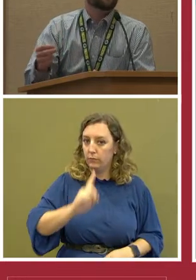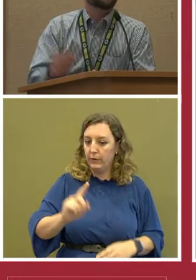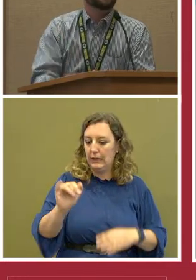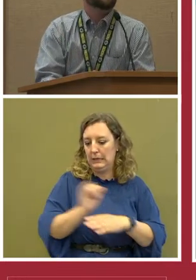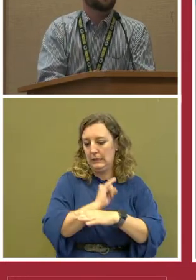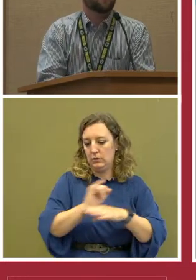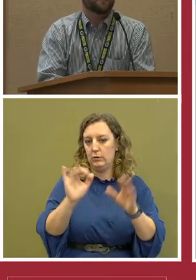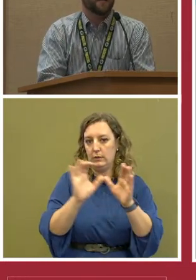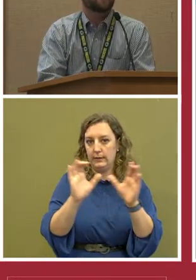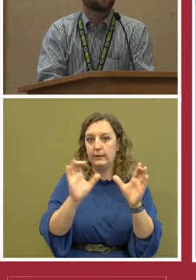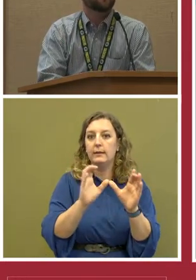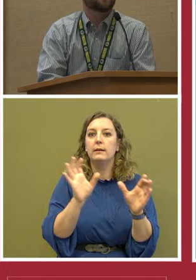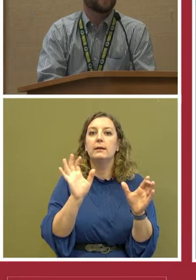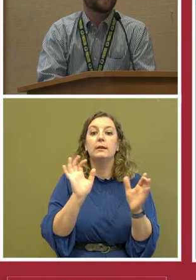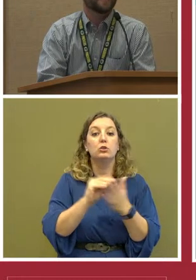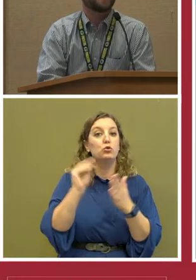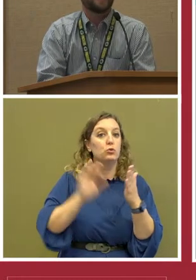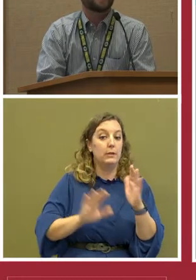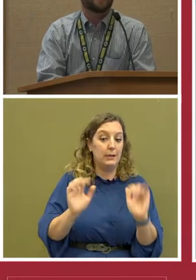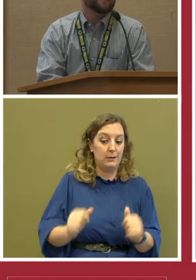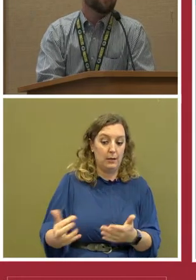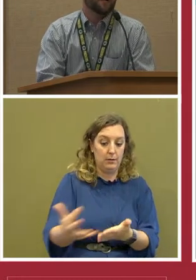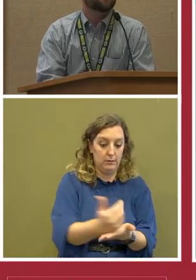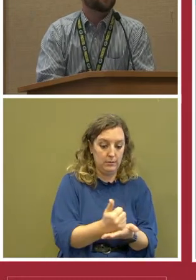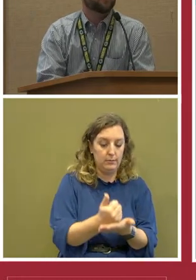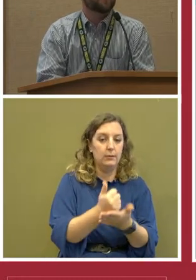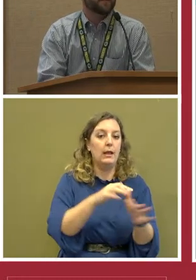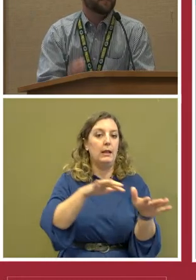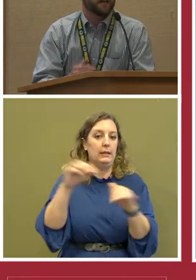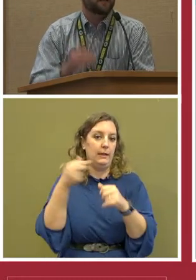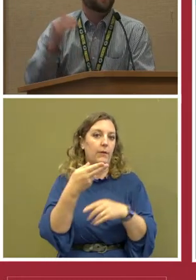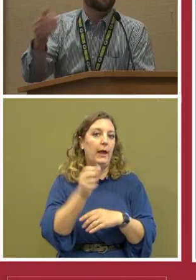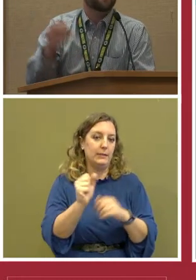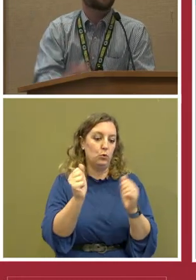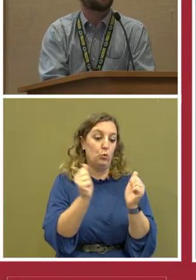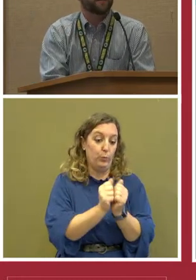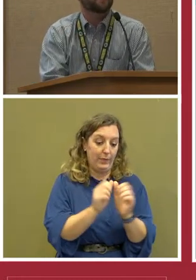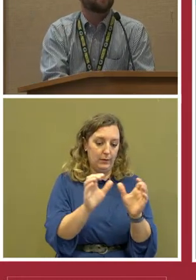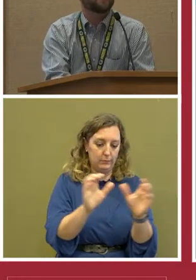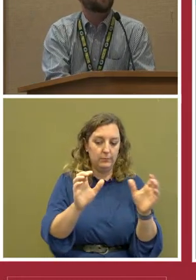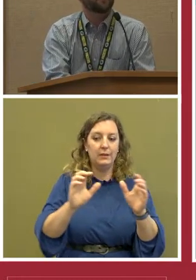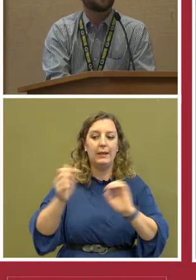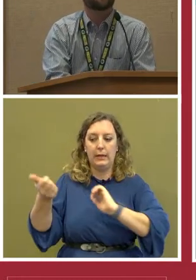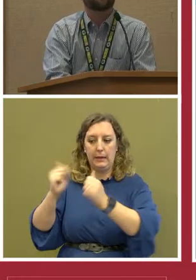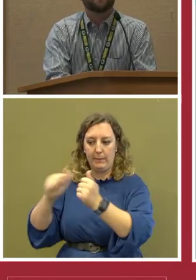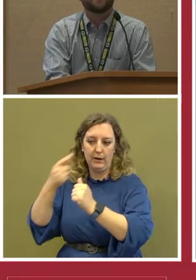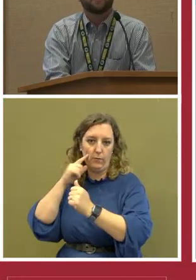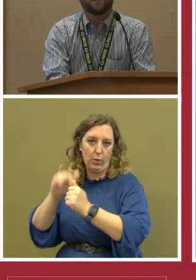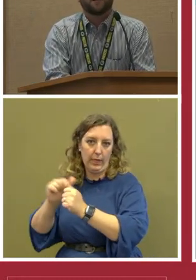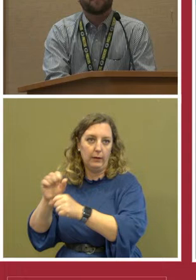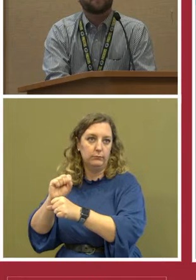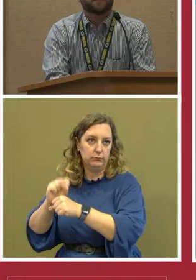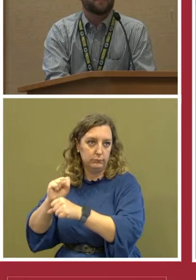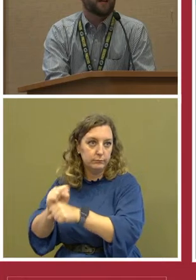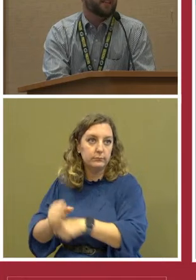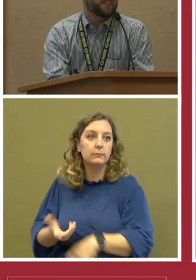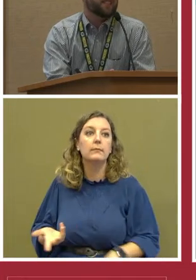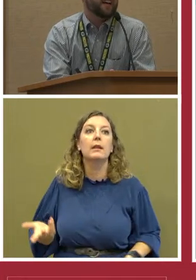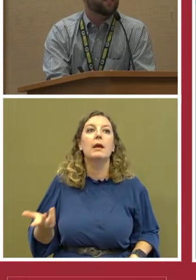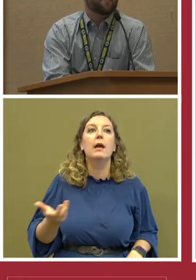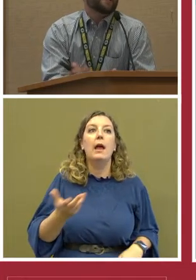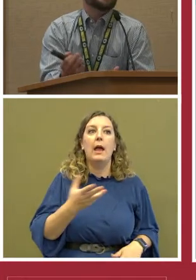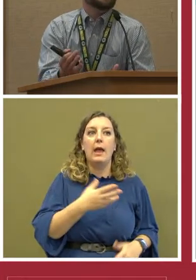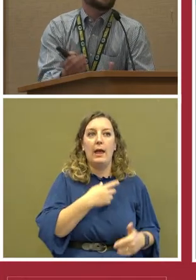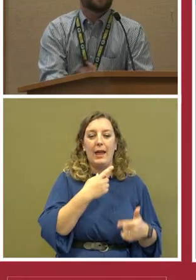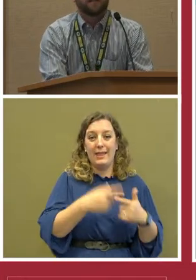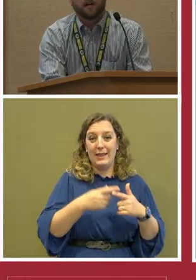industry certifications that students can get and leave our high schools with that can allow them to be competitive in that market. And then I think the